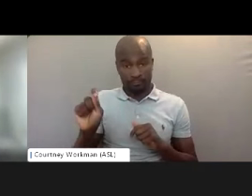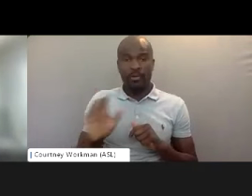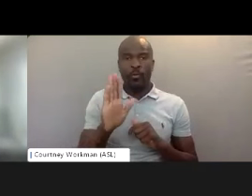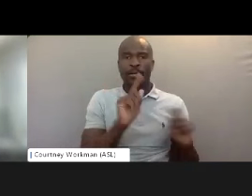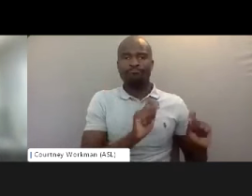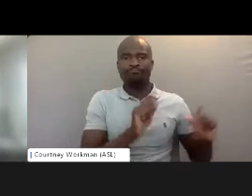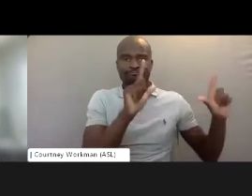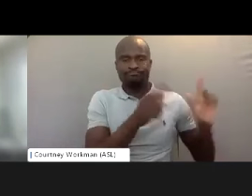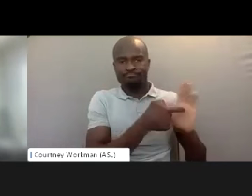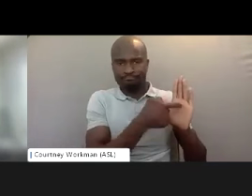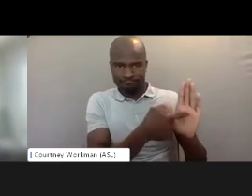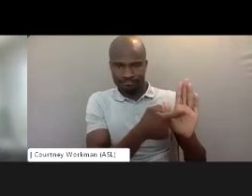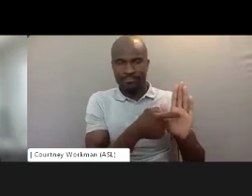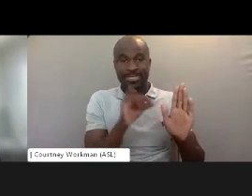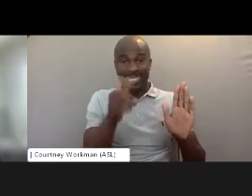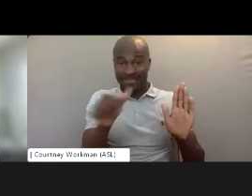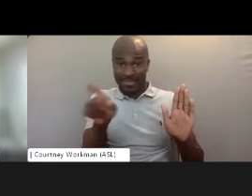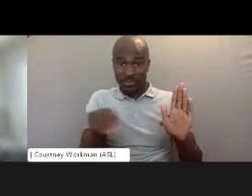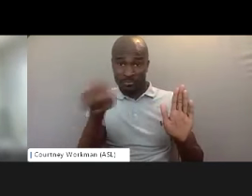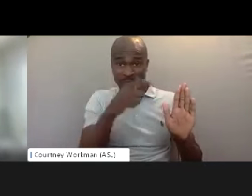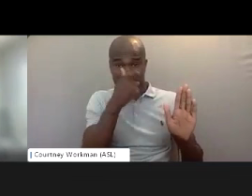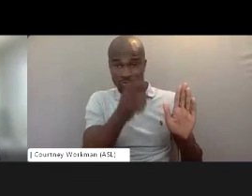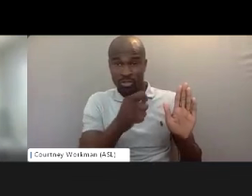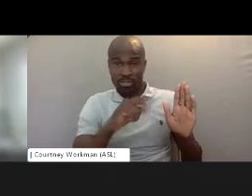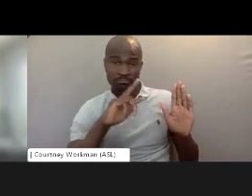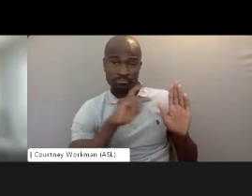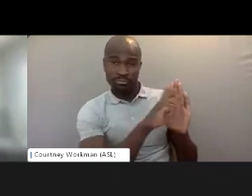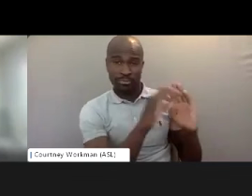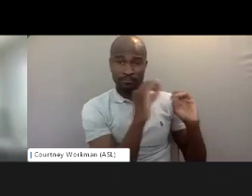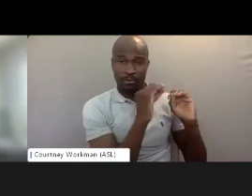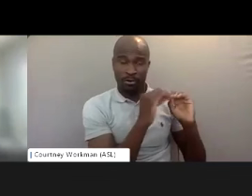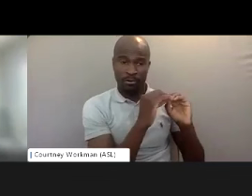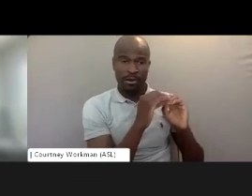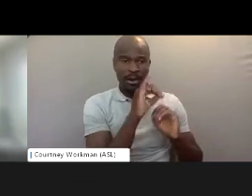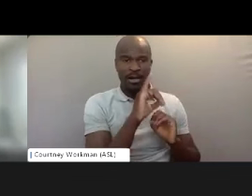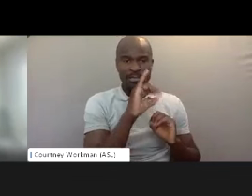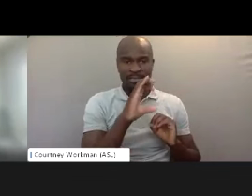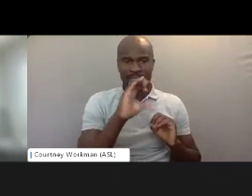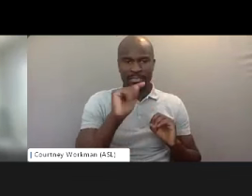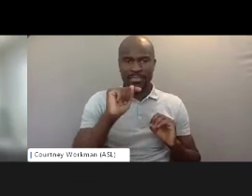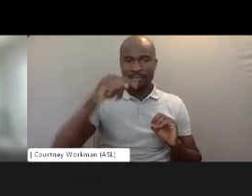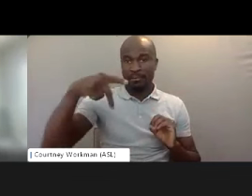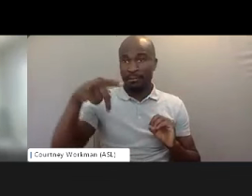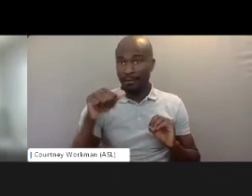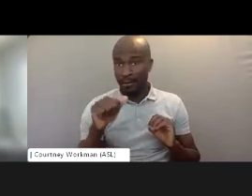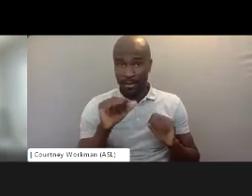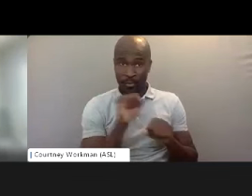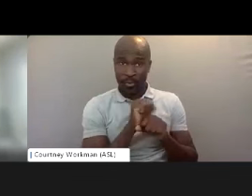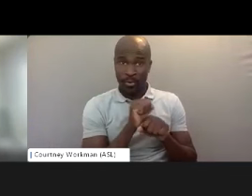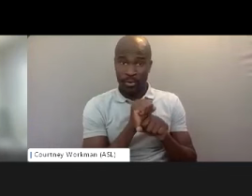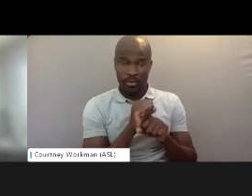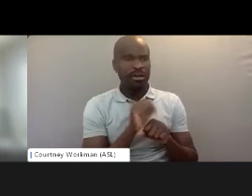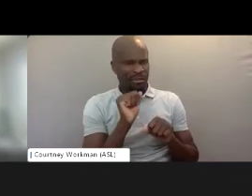delving more into this topic and really talking about some of that ICPTTA work, visit our website. There's a lot of the